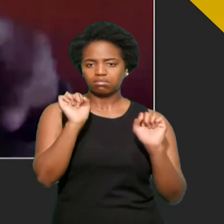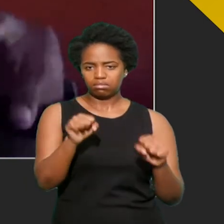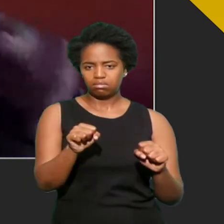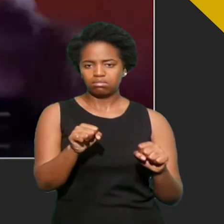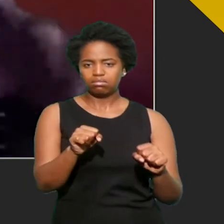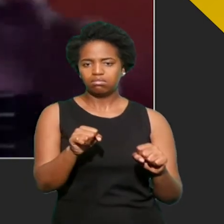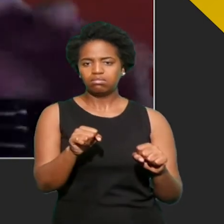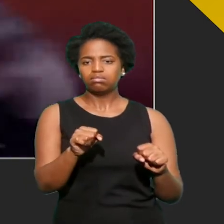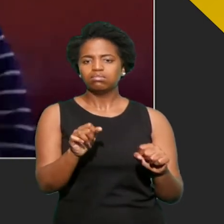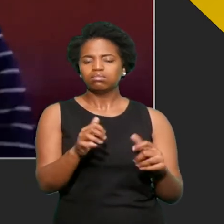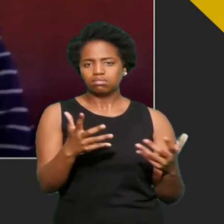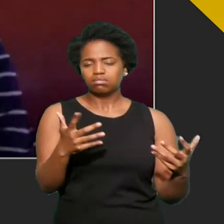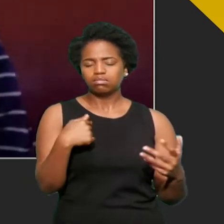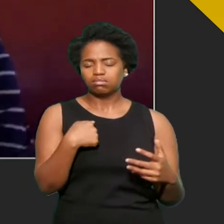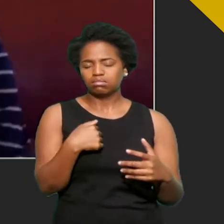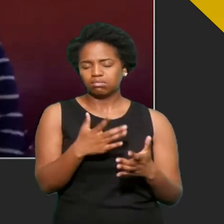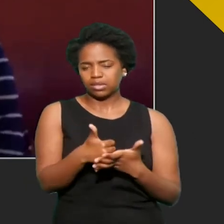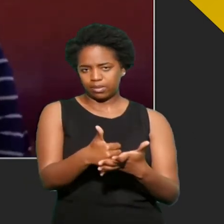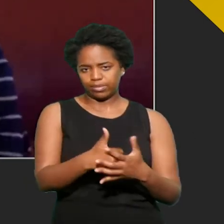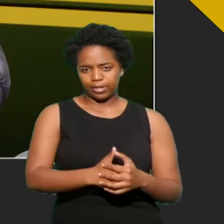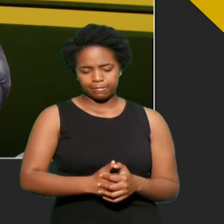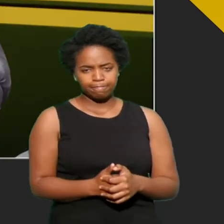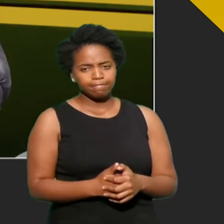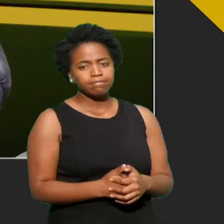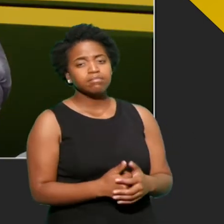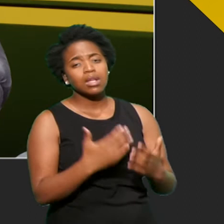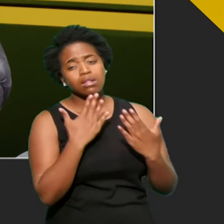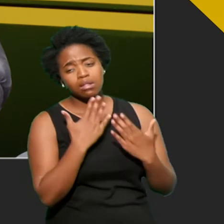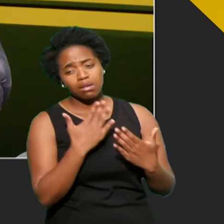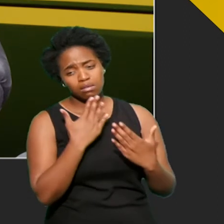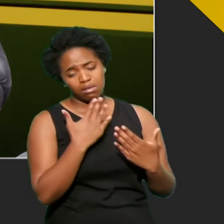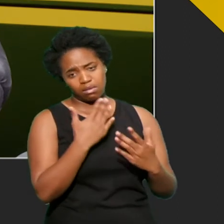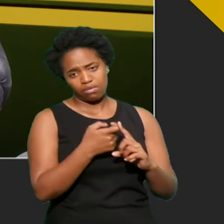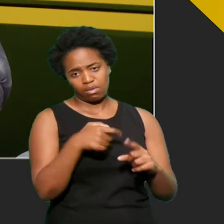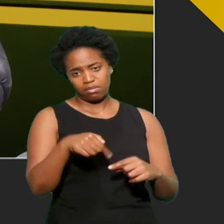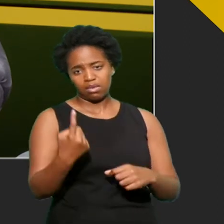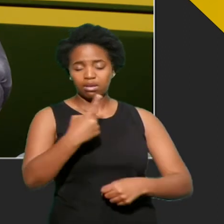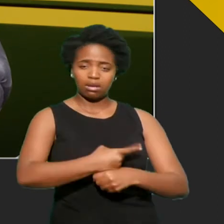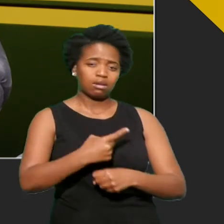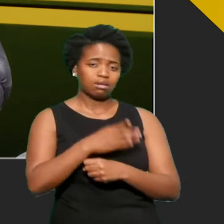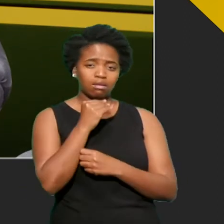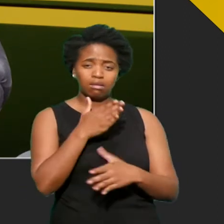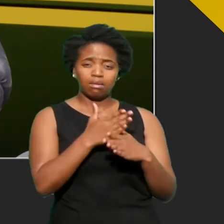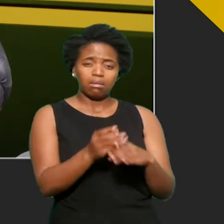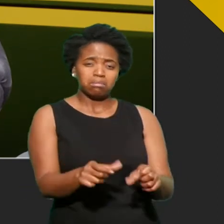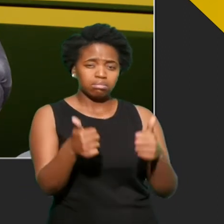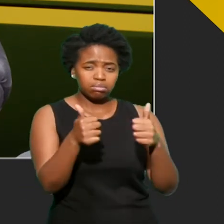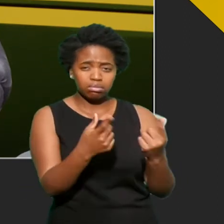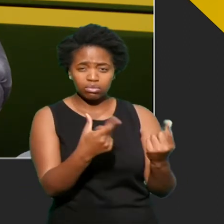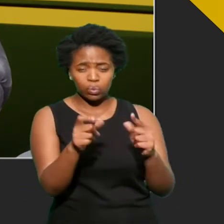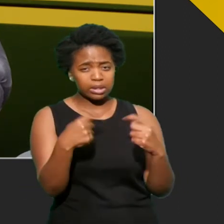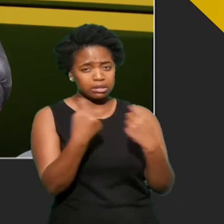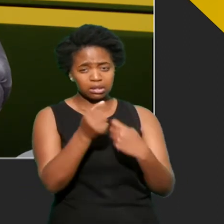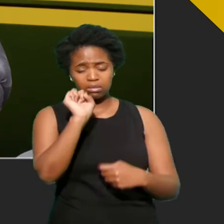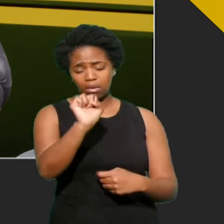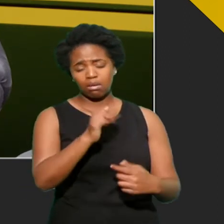slow way of at least getting out of it. Yes. I'd like to take this opportunity on behalf of Daily Thetha for the amazing work that you guys are doing with the team. Thank you